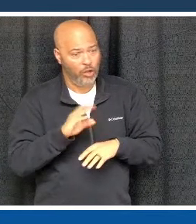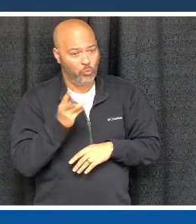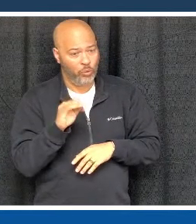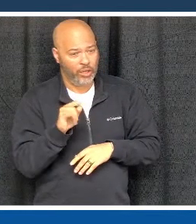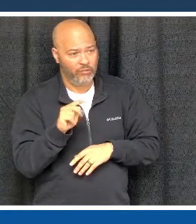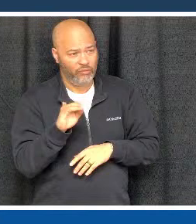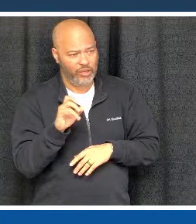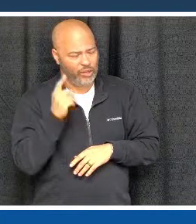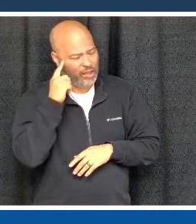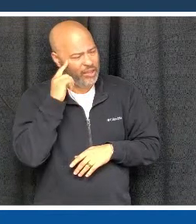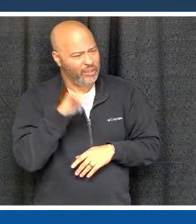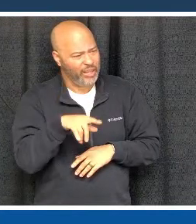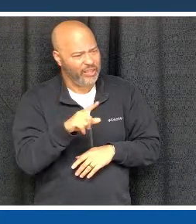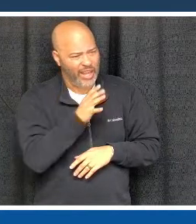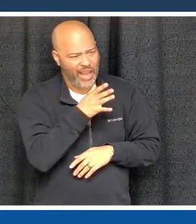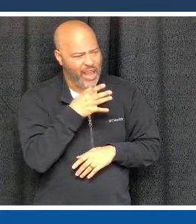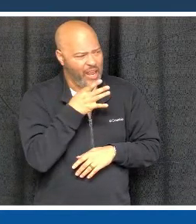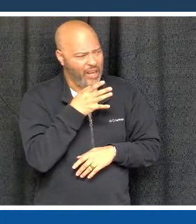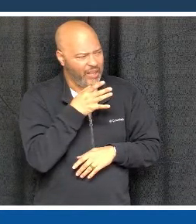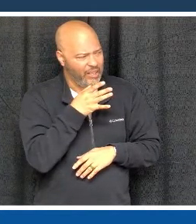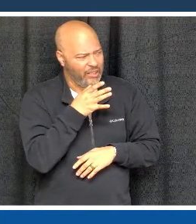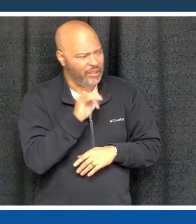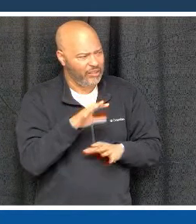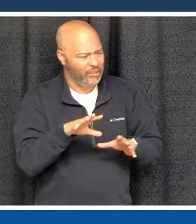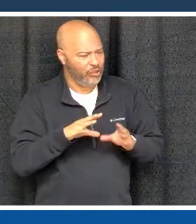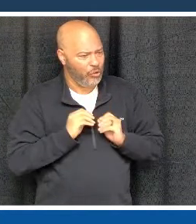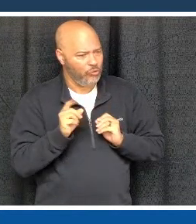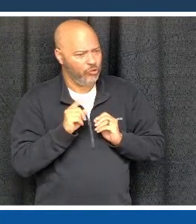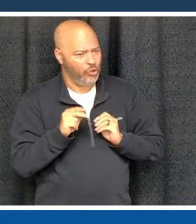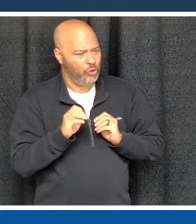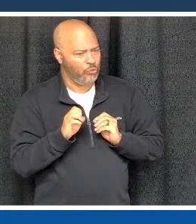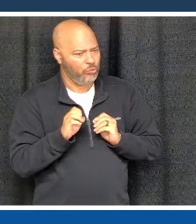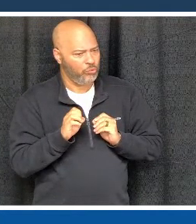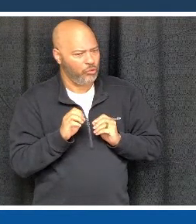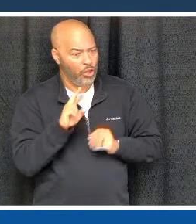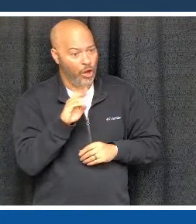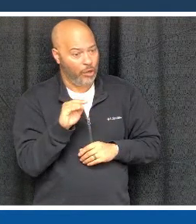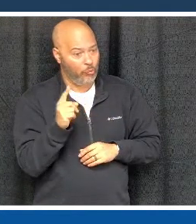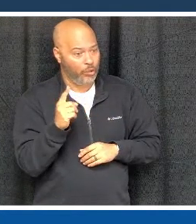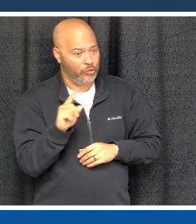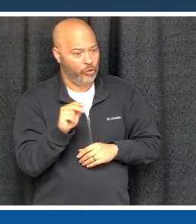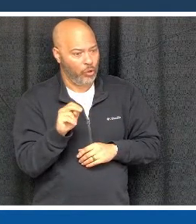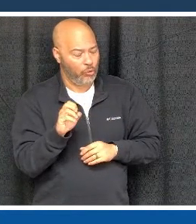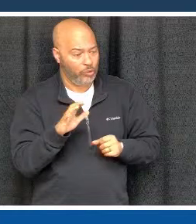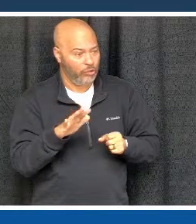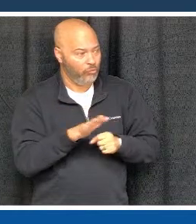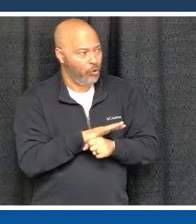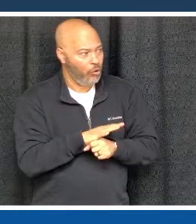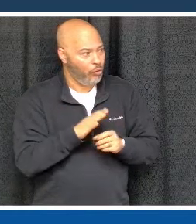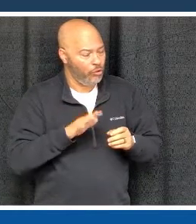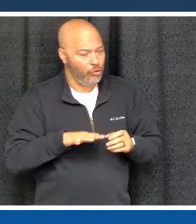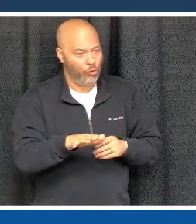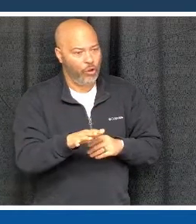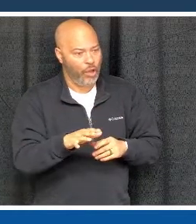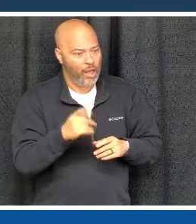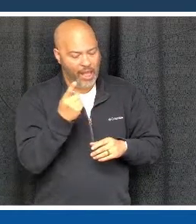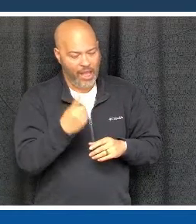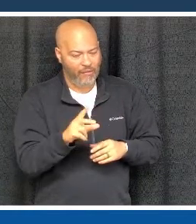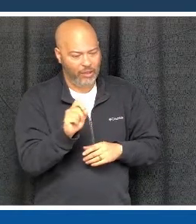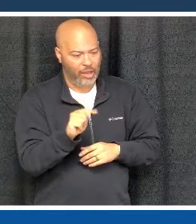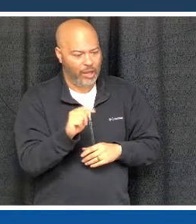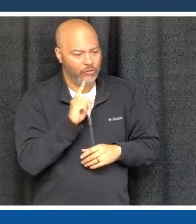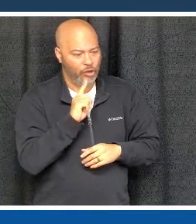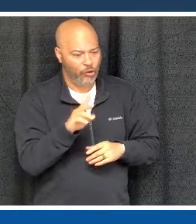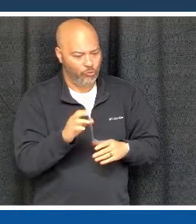I think, ag, so that's its own zone. The RM1 zone as a whole throughout the city, of which half the lots are